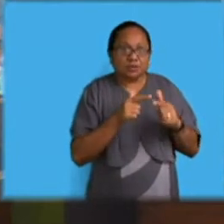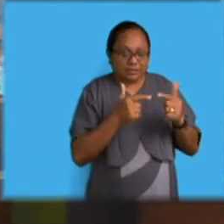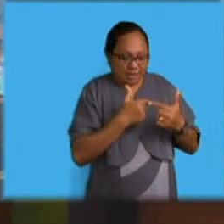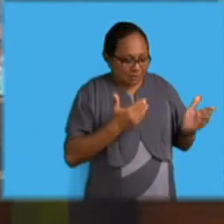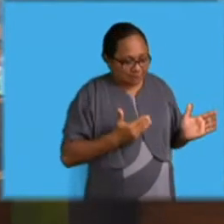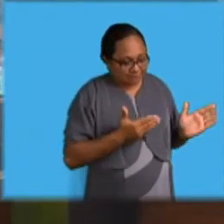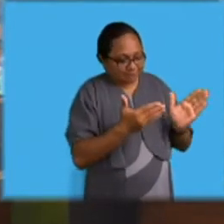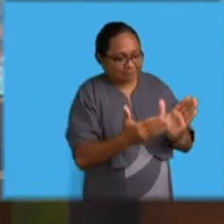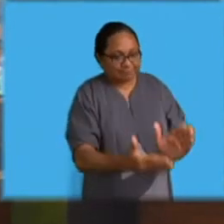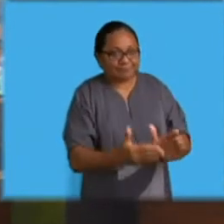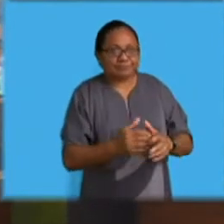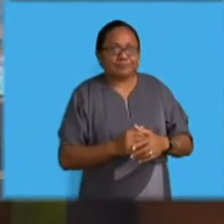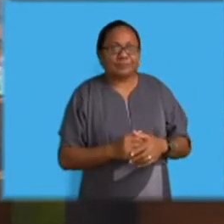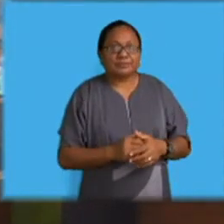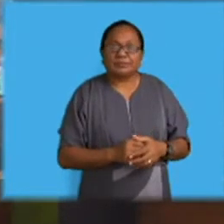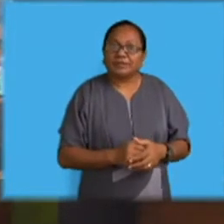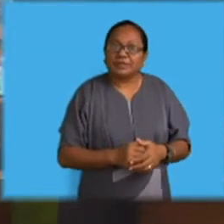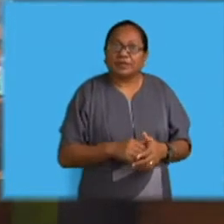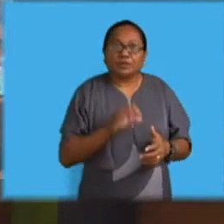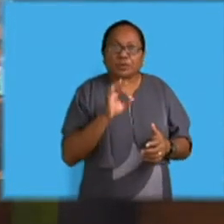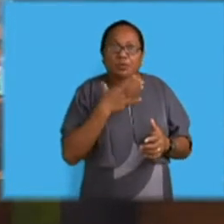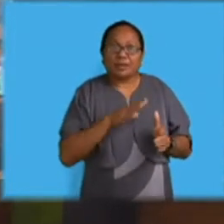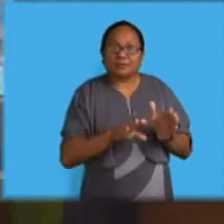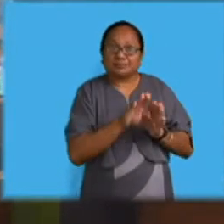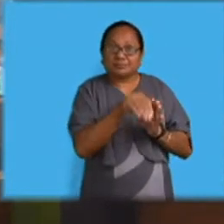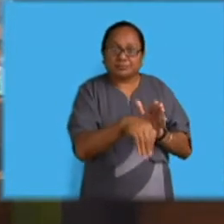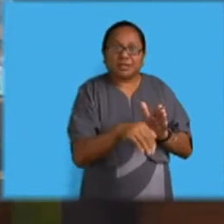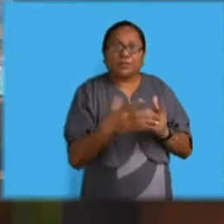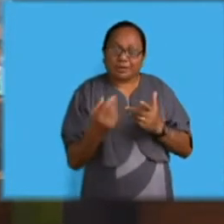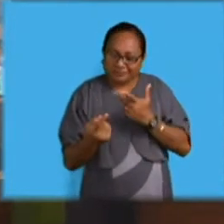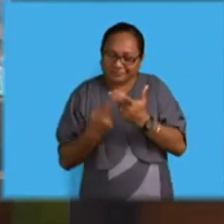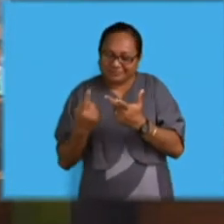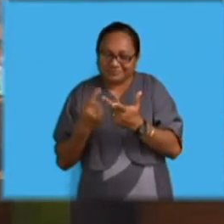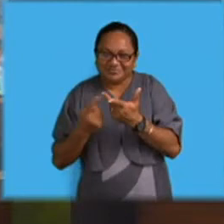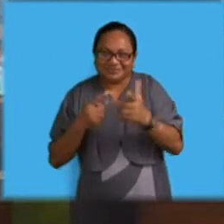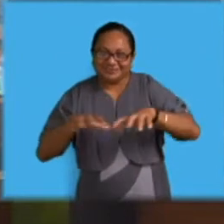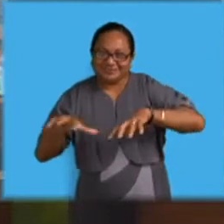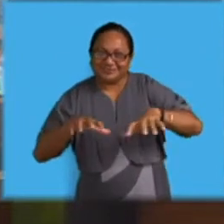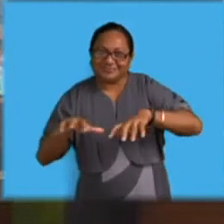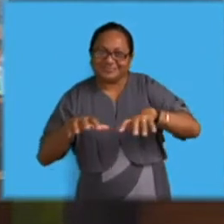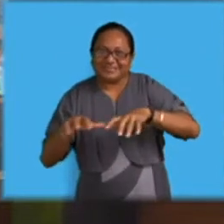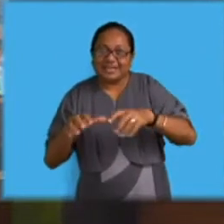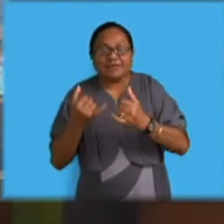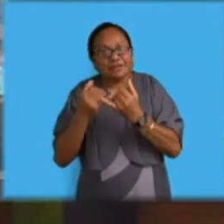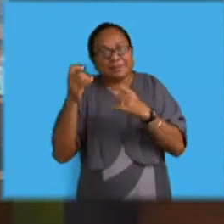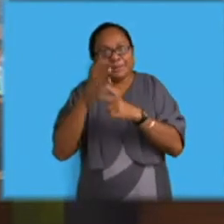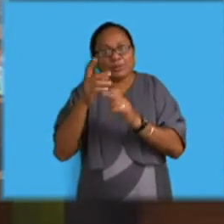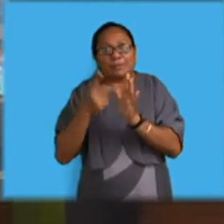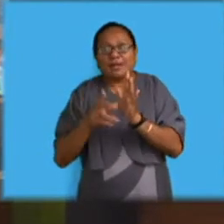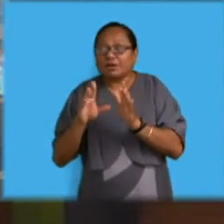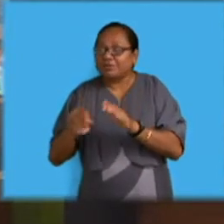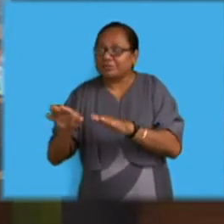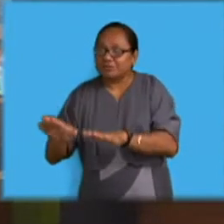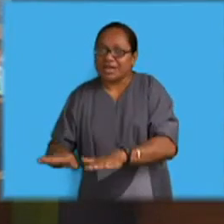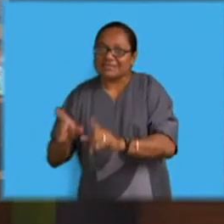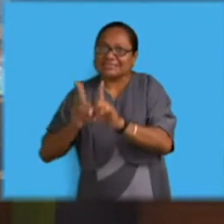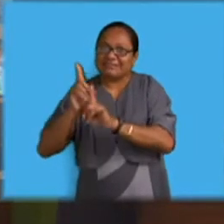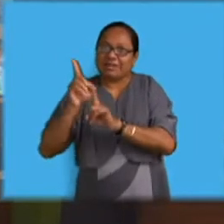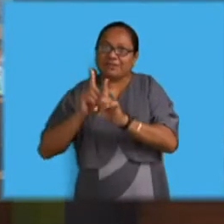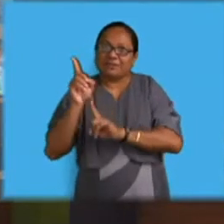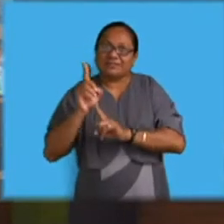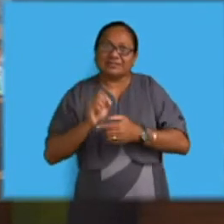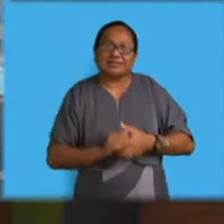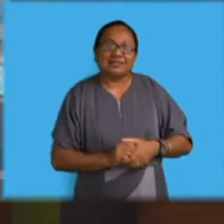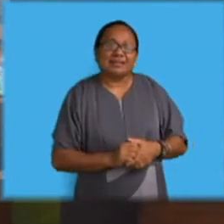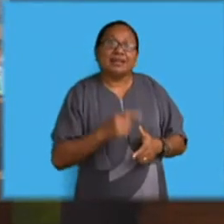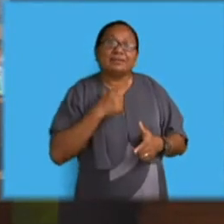Let there be no iota of doubt that extracurricular activities are an integral part for our child's or any child's development because they provide